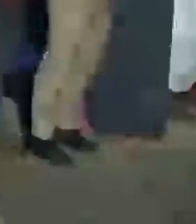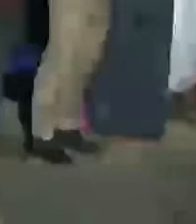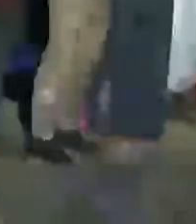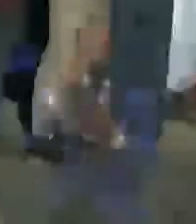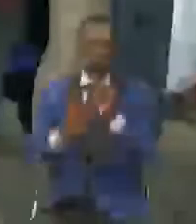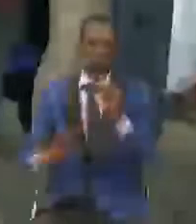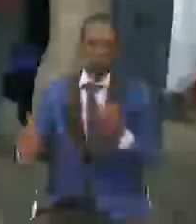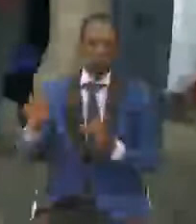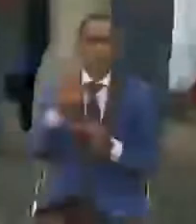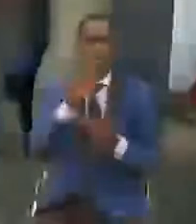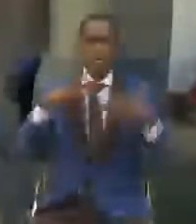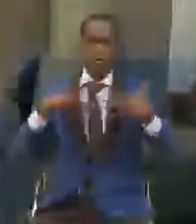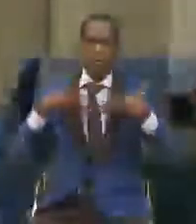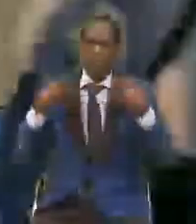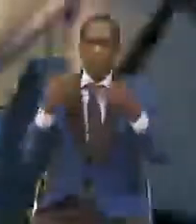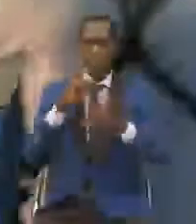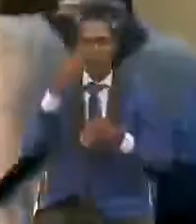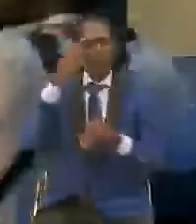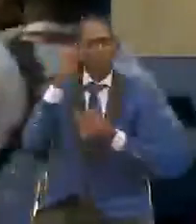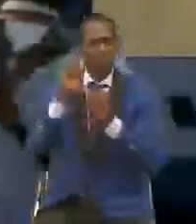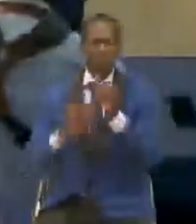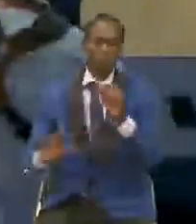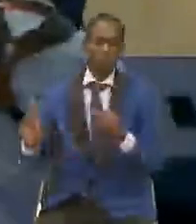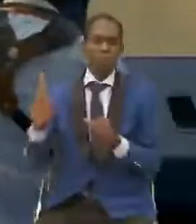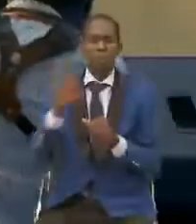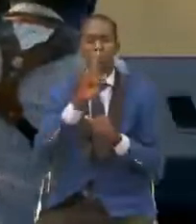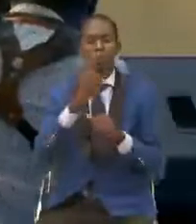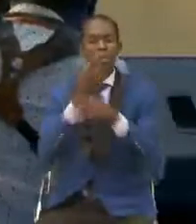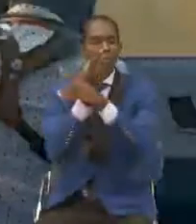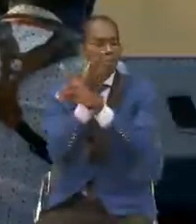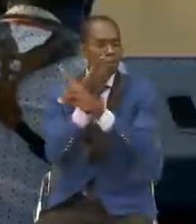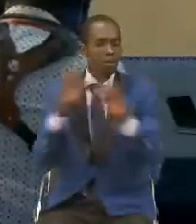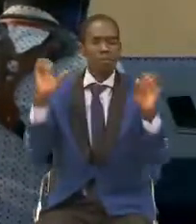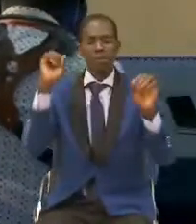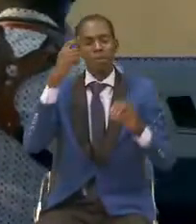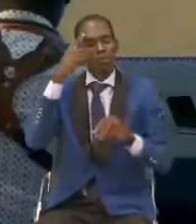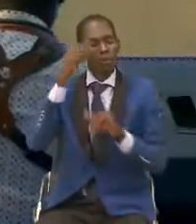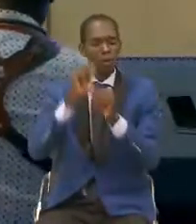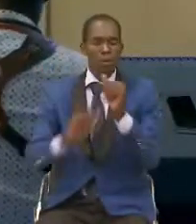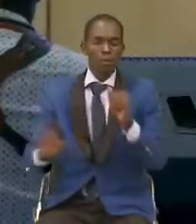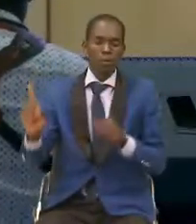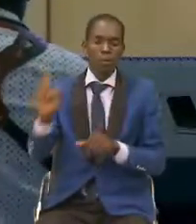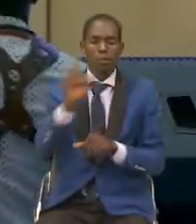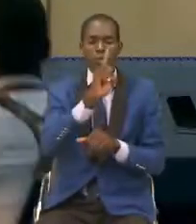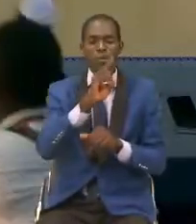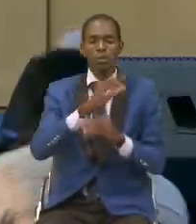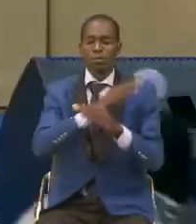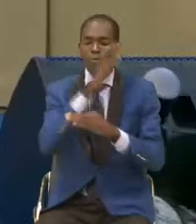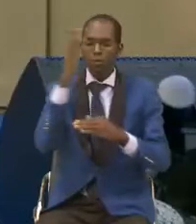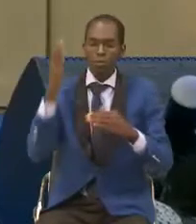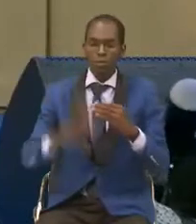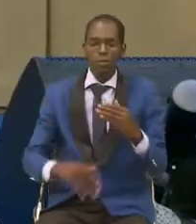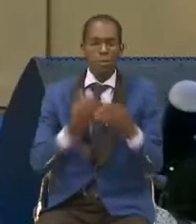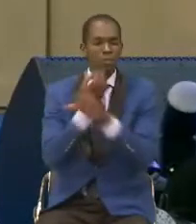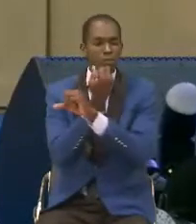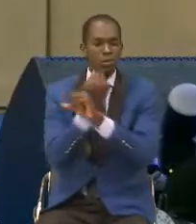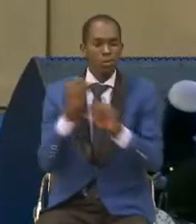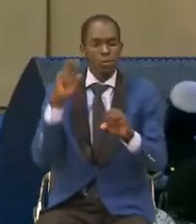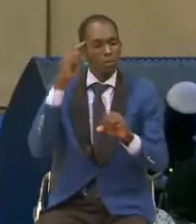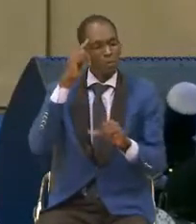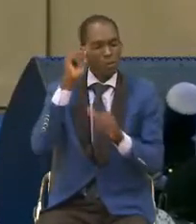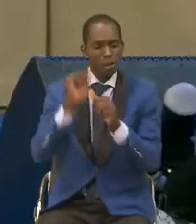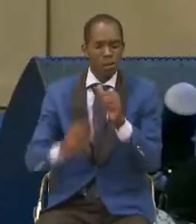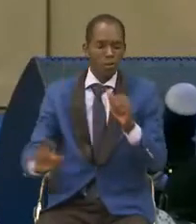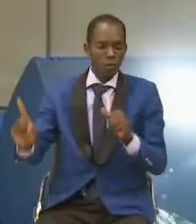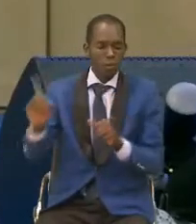miracle for everyone salvation for everyone healing for everyone deliverance